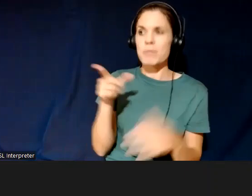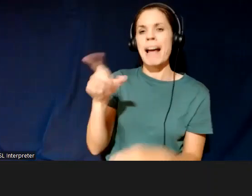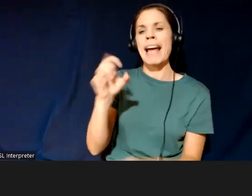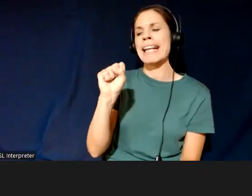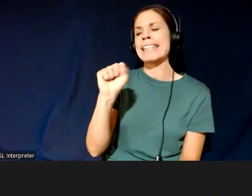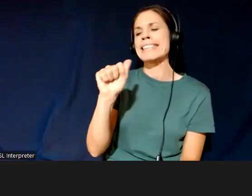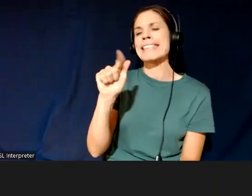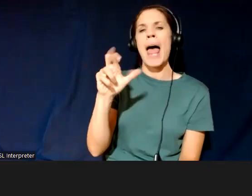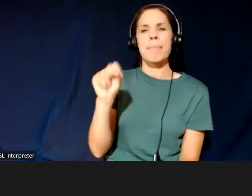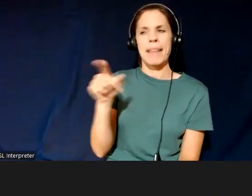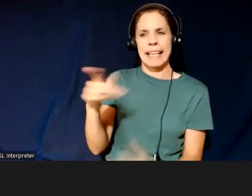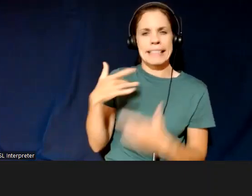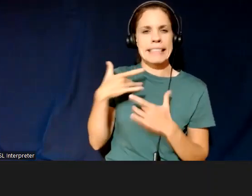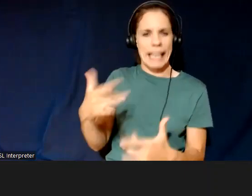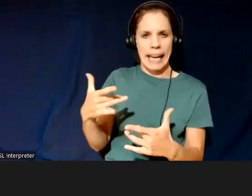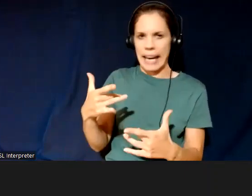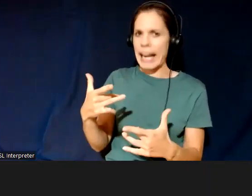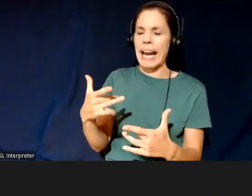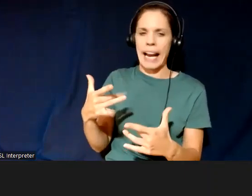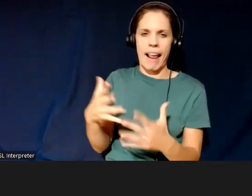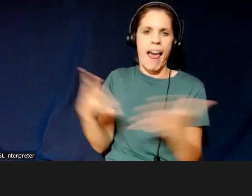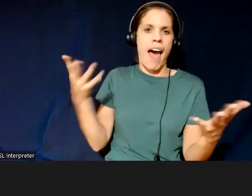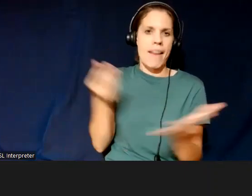examples. And I think there's